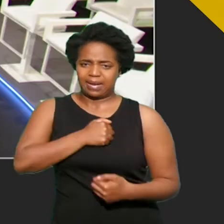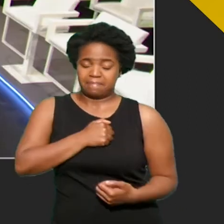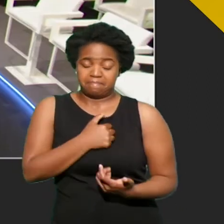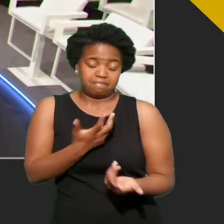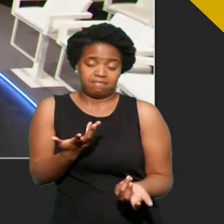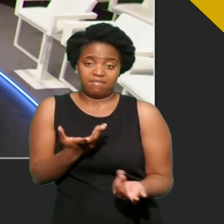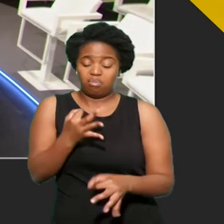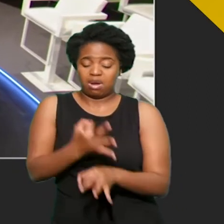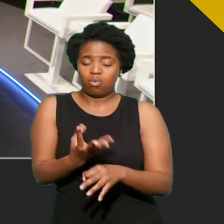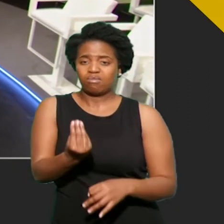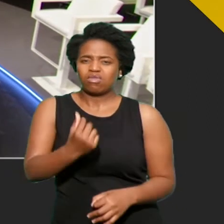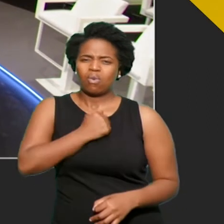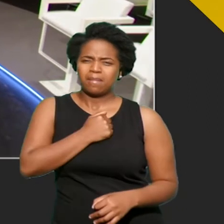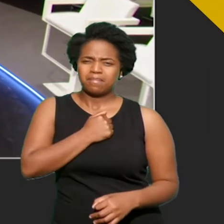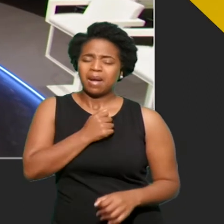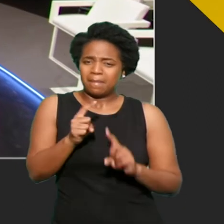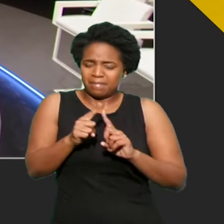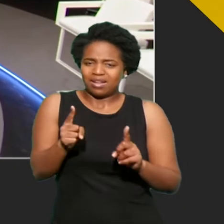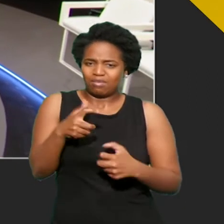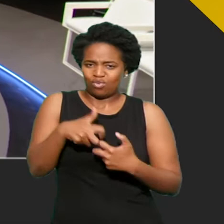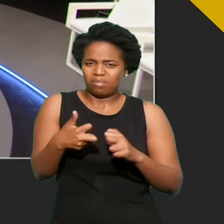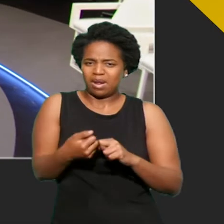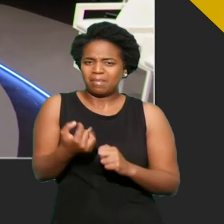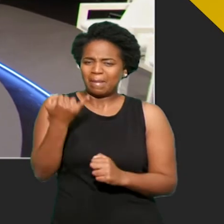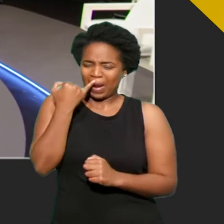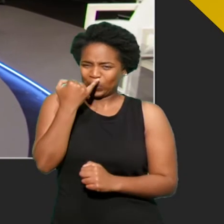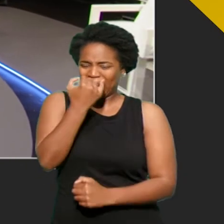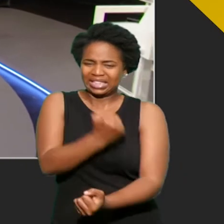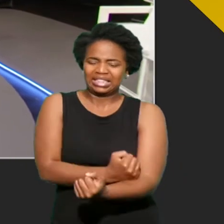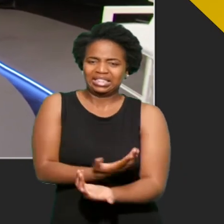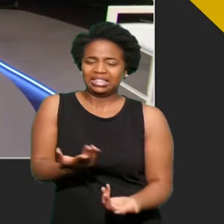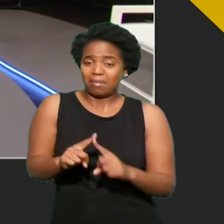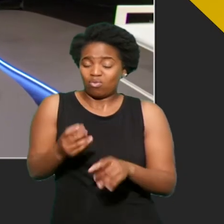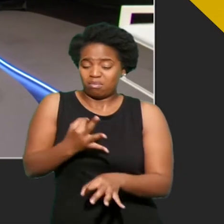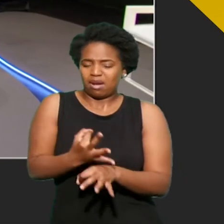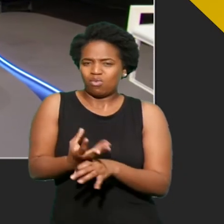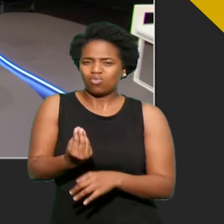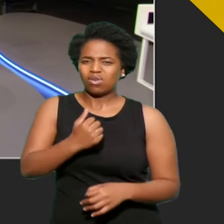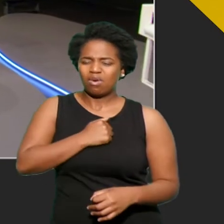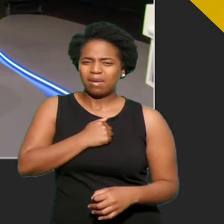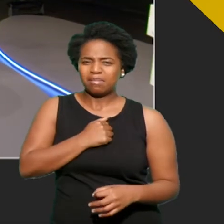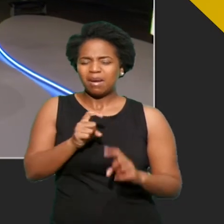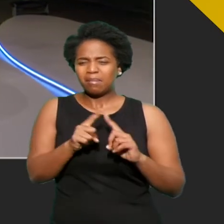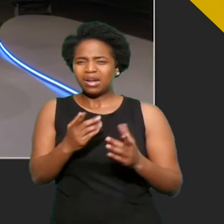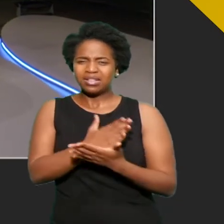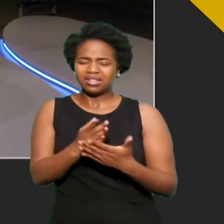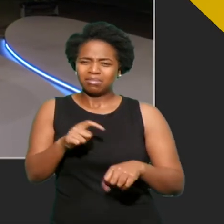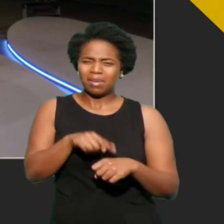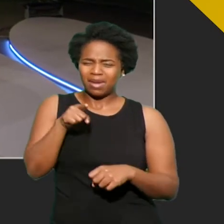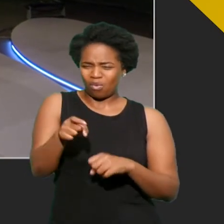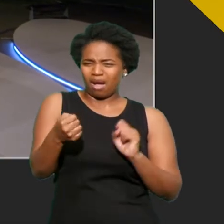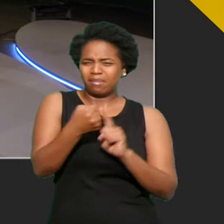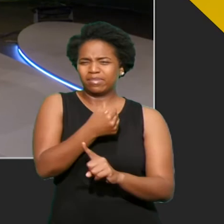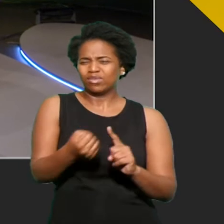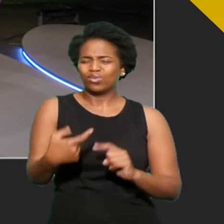so naye unokusuka ukuthi makangabhemanga ake athi nje ukungivikisa kancane bese kuba right and